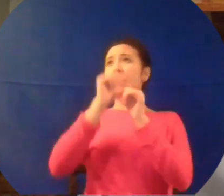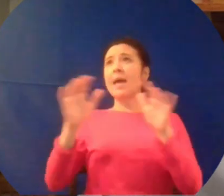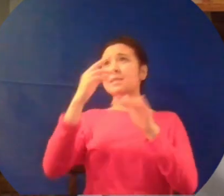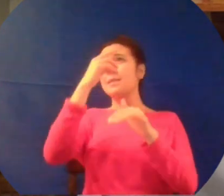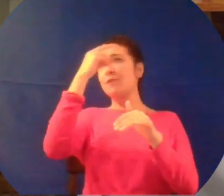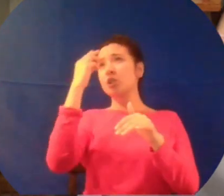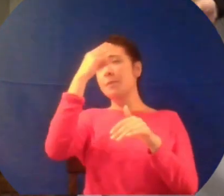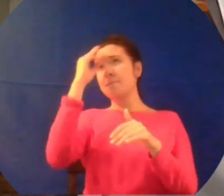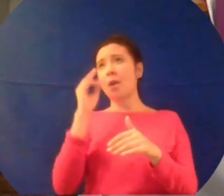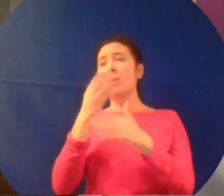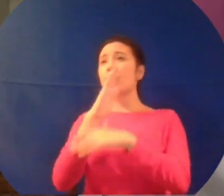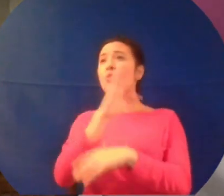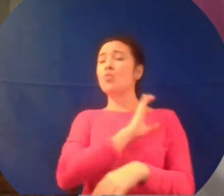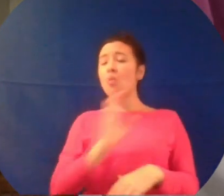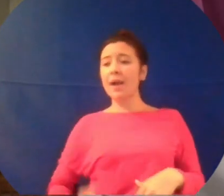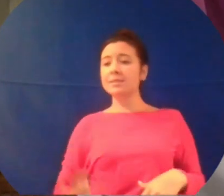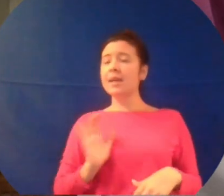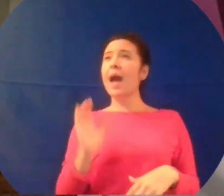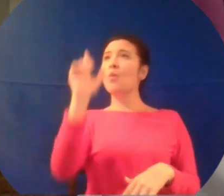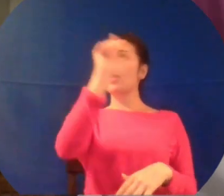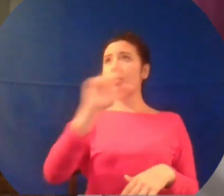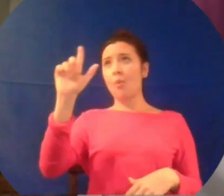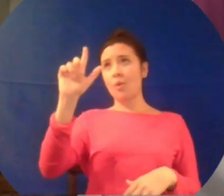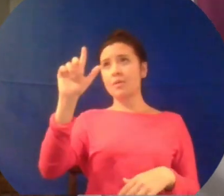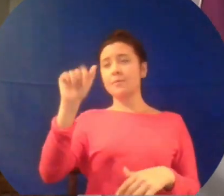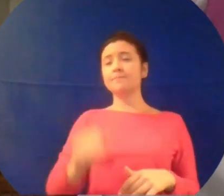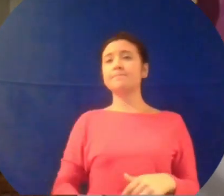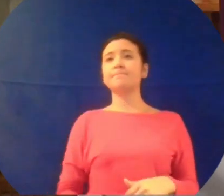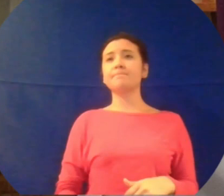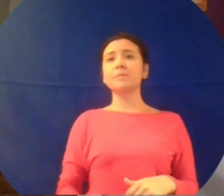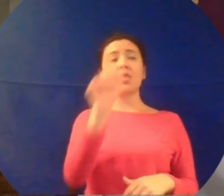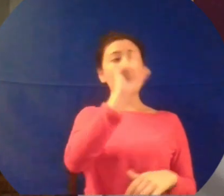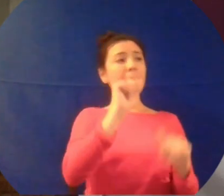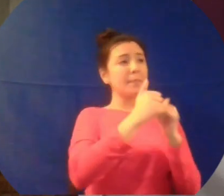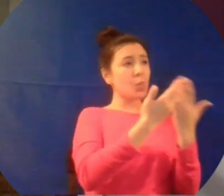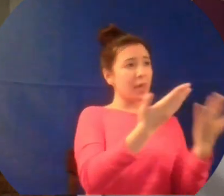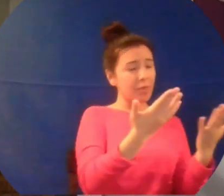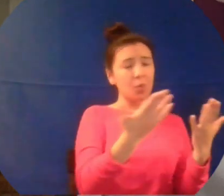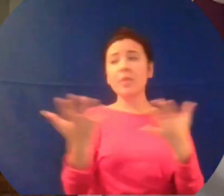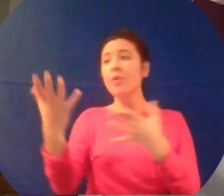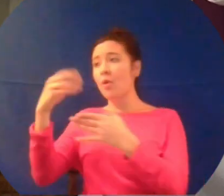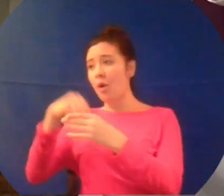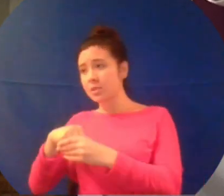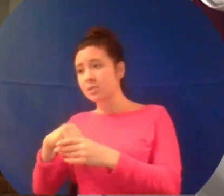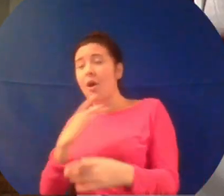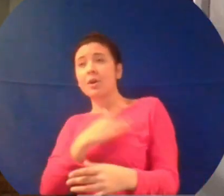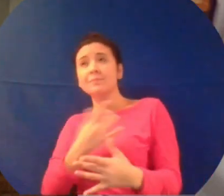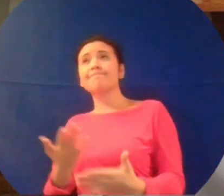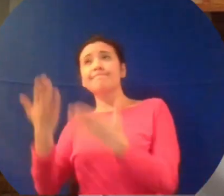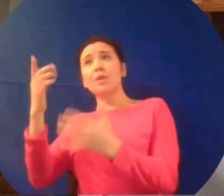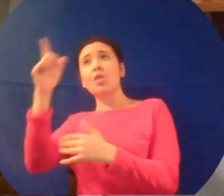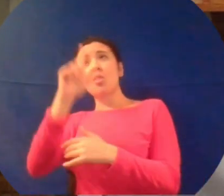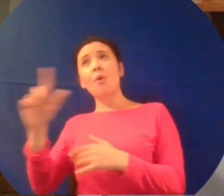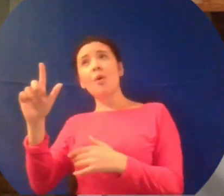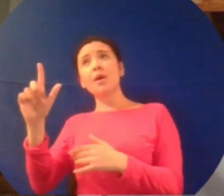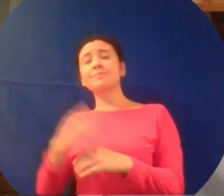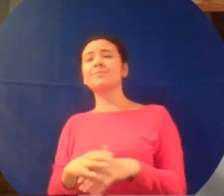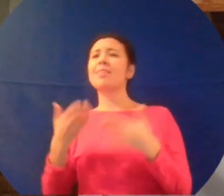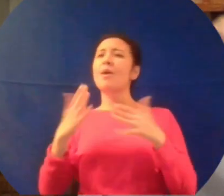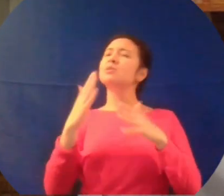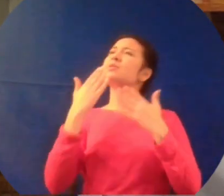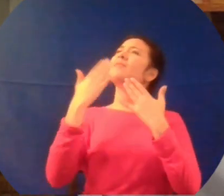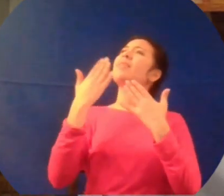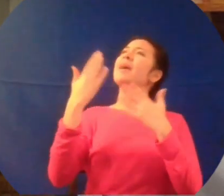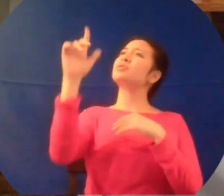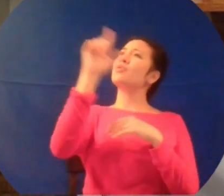Christ our Lord. Amen. The Lord be with you. And with your spirit. Lift up your hearts. We lift them up. Let us give thanks to the Lord